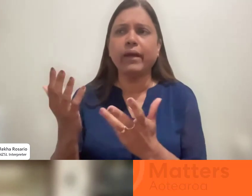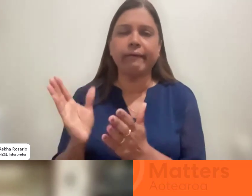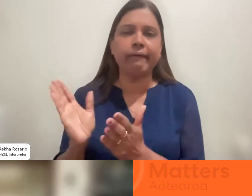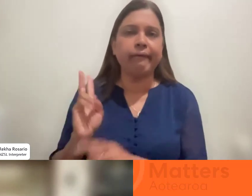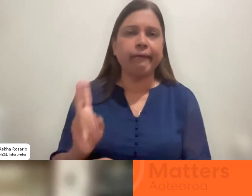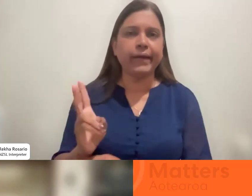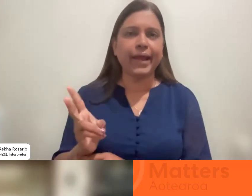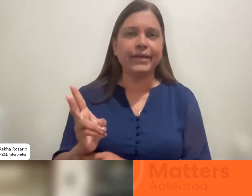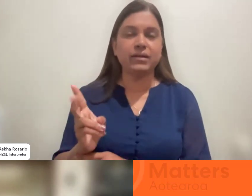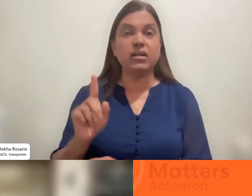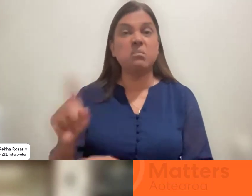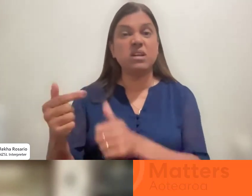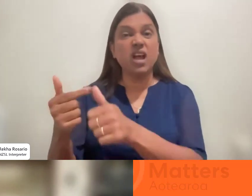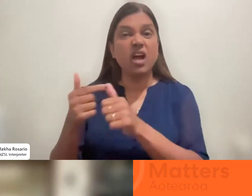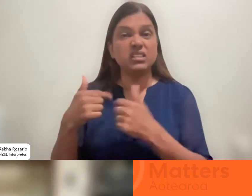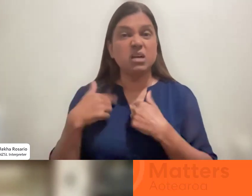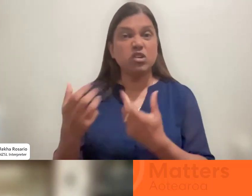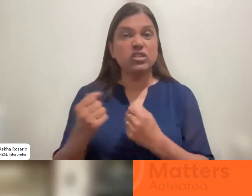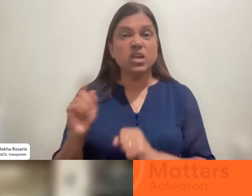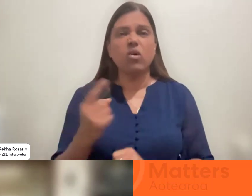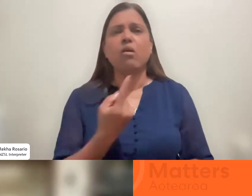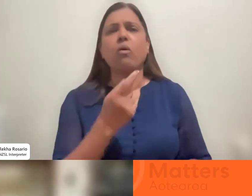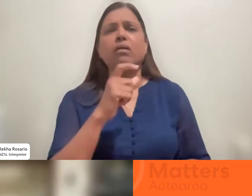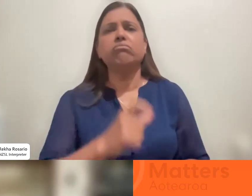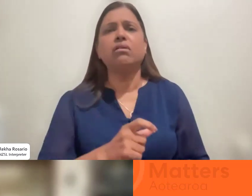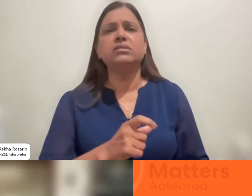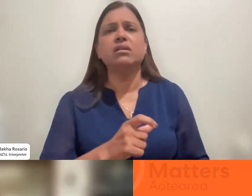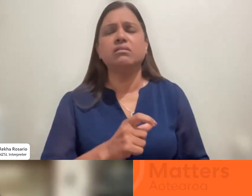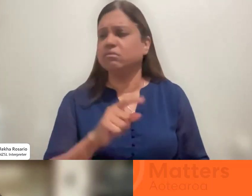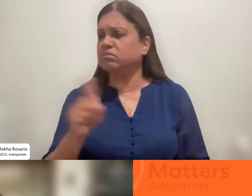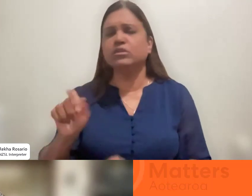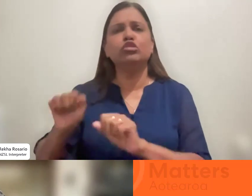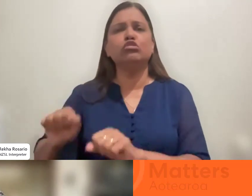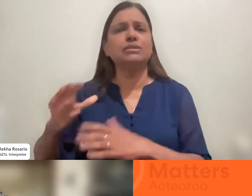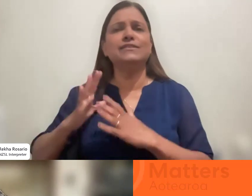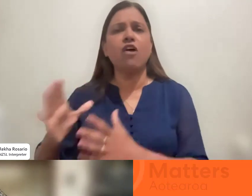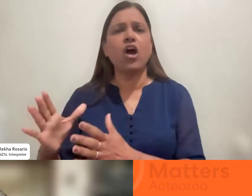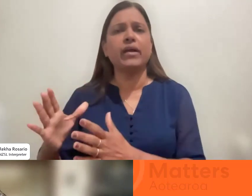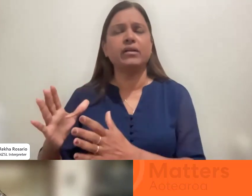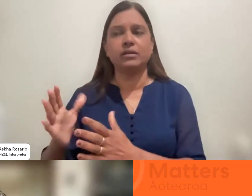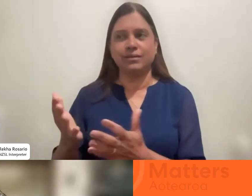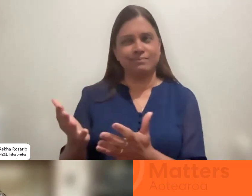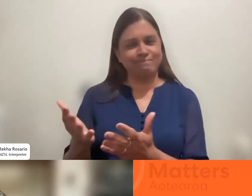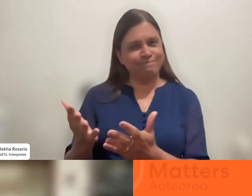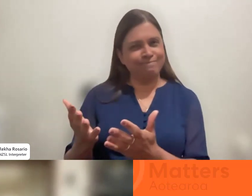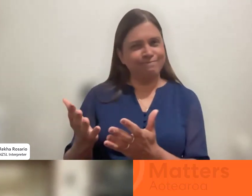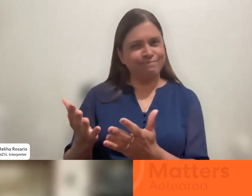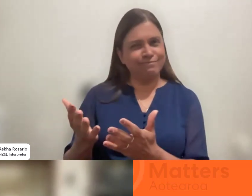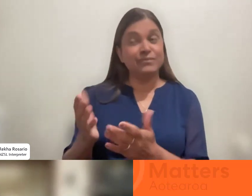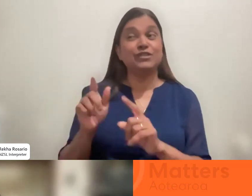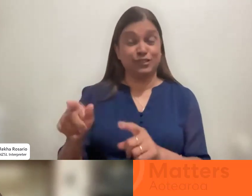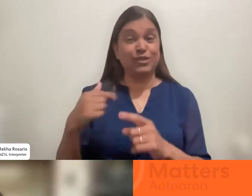one person and it's not affecting students. So in that way, our society can actually